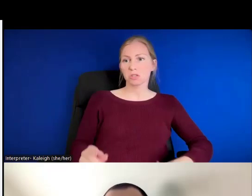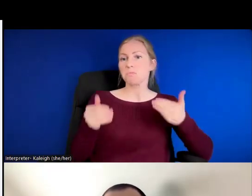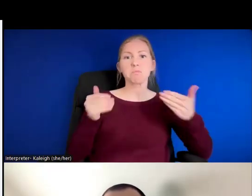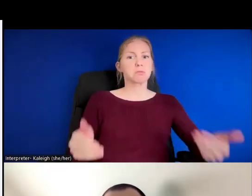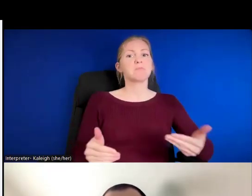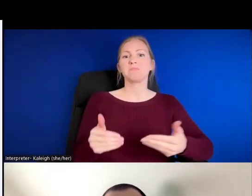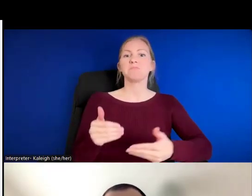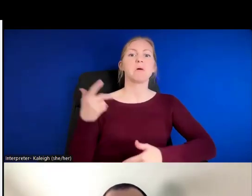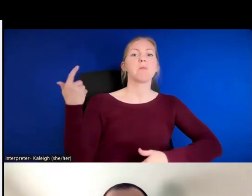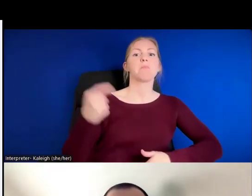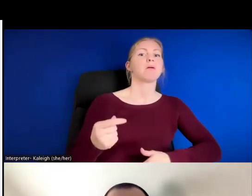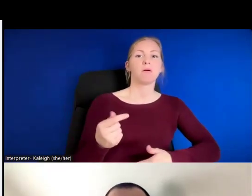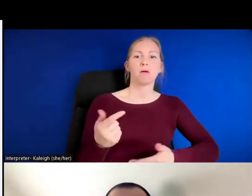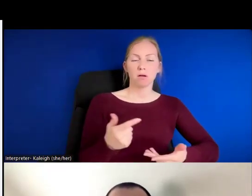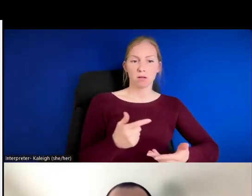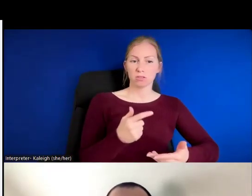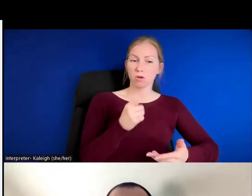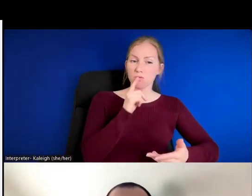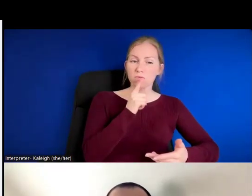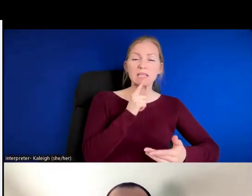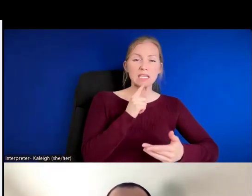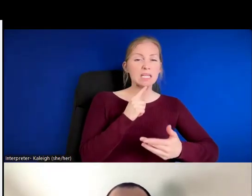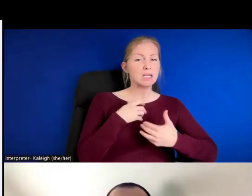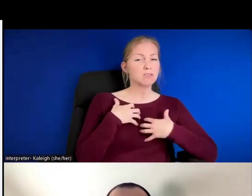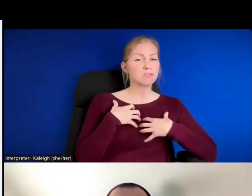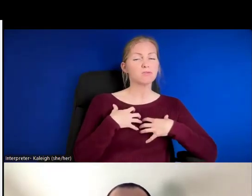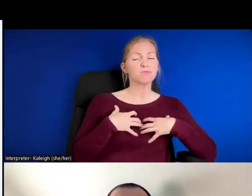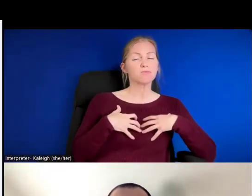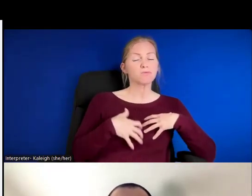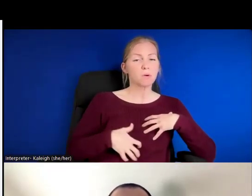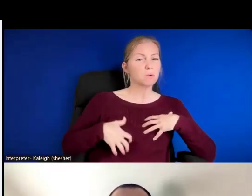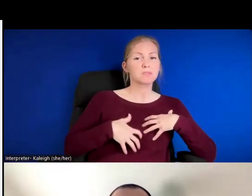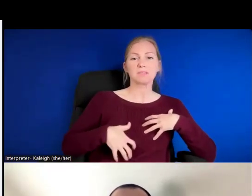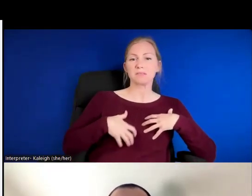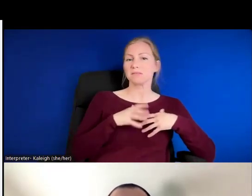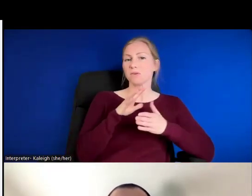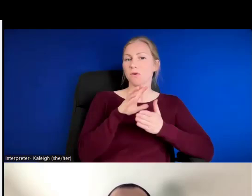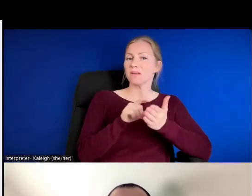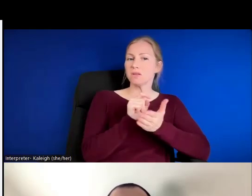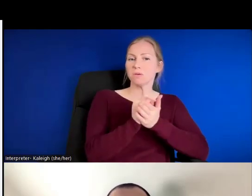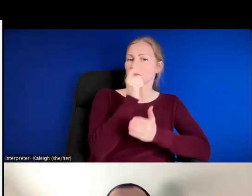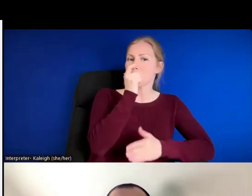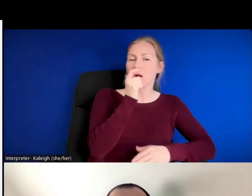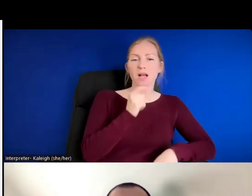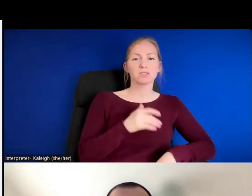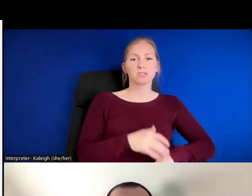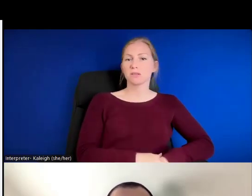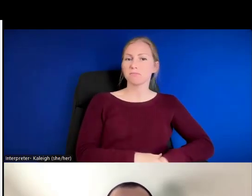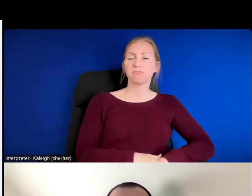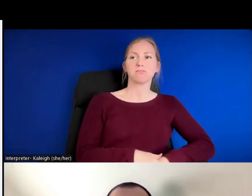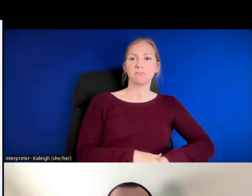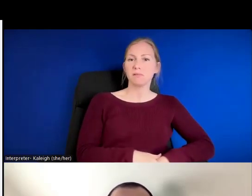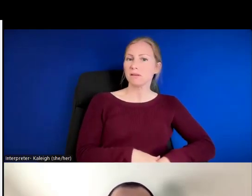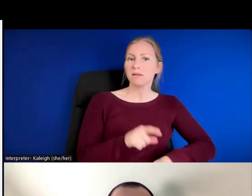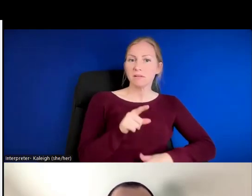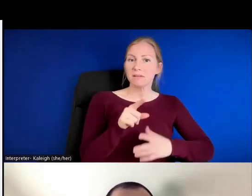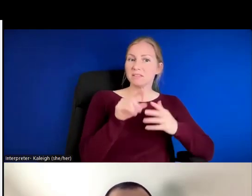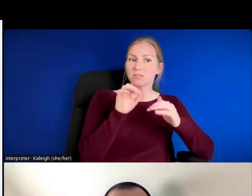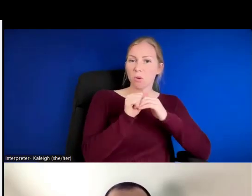So it's, these are really disturbing videos to watch. I mean, I think the way the individuals are handled